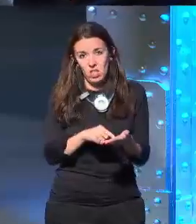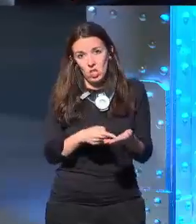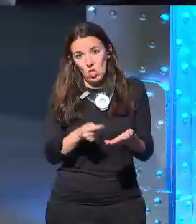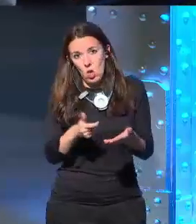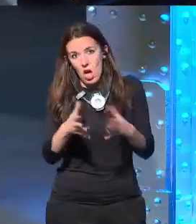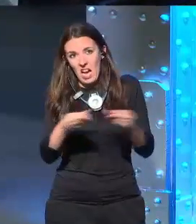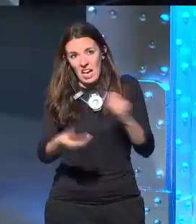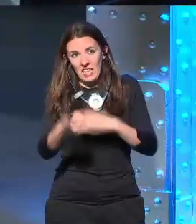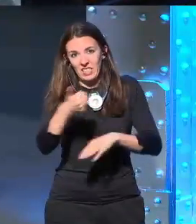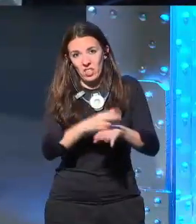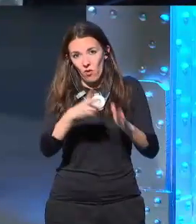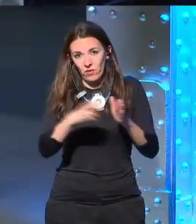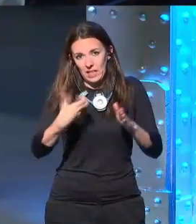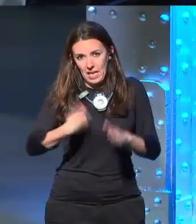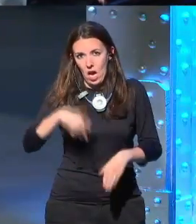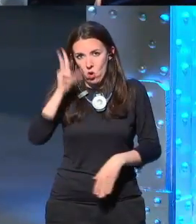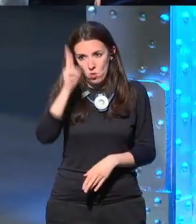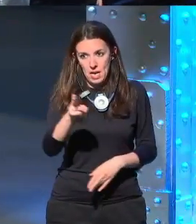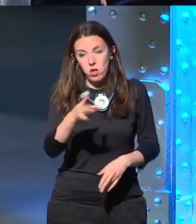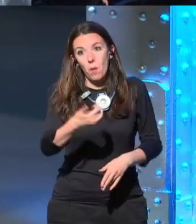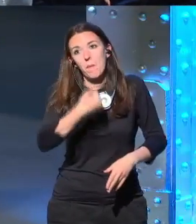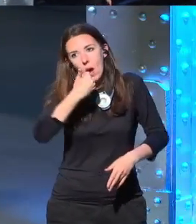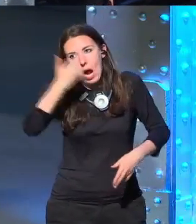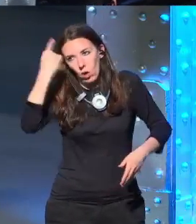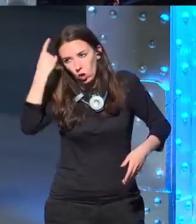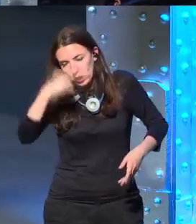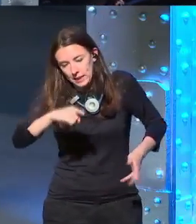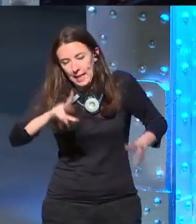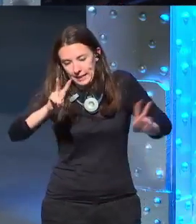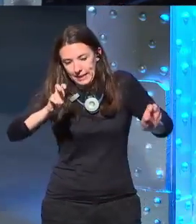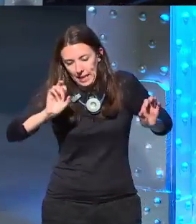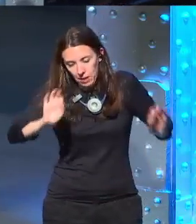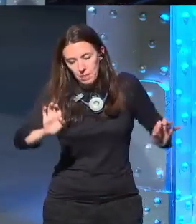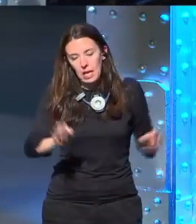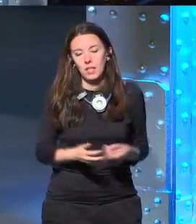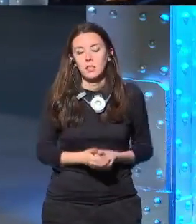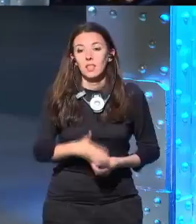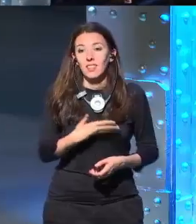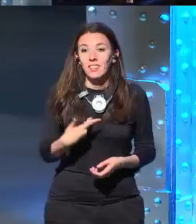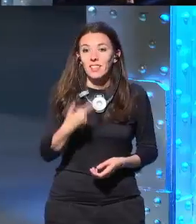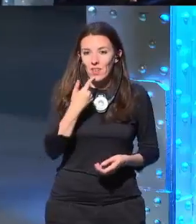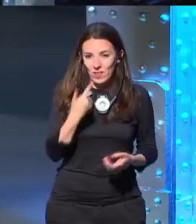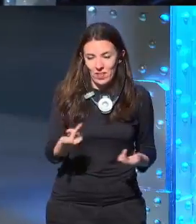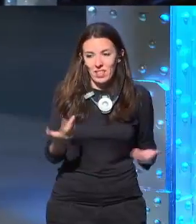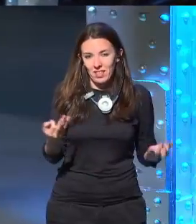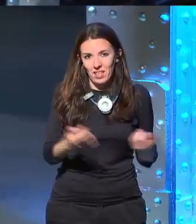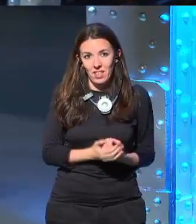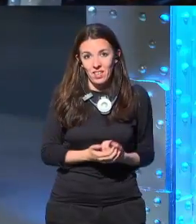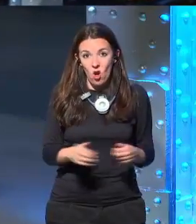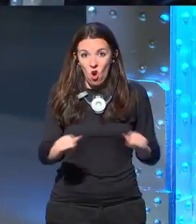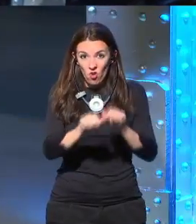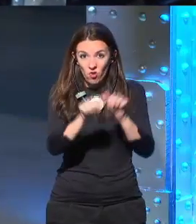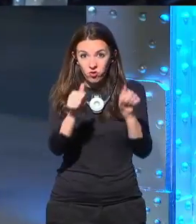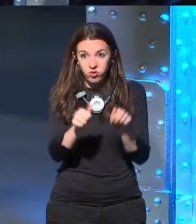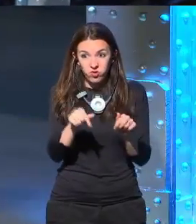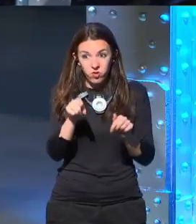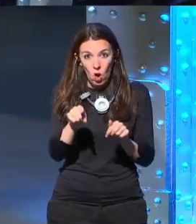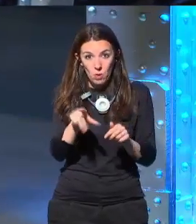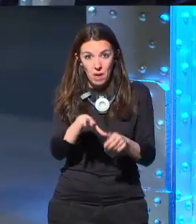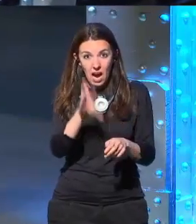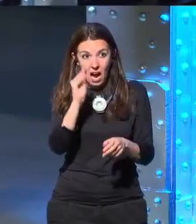That biography, I'm just a physics professor, retired. I know about that. I know a little bit about that. I wanted to say that the